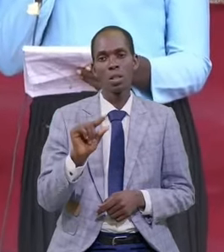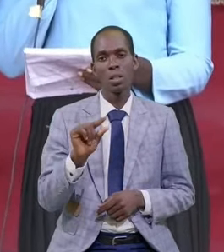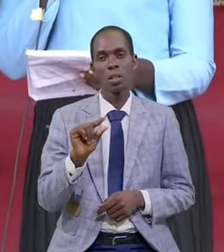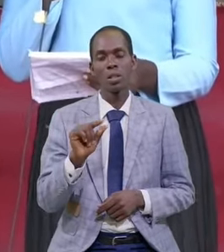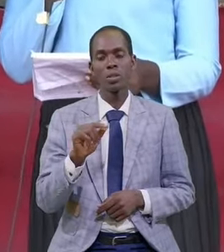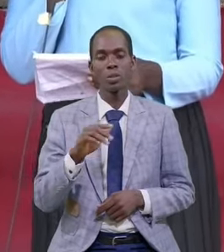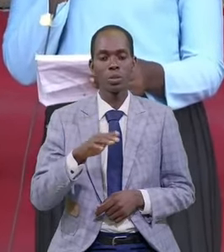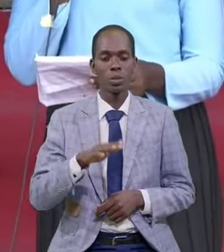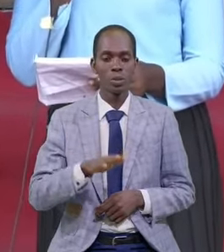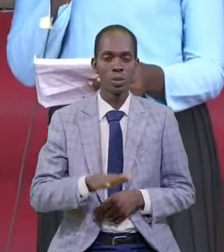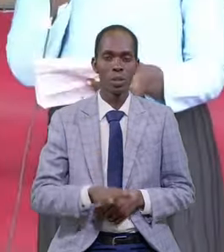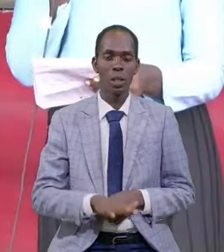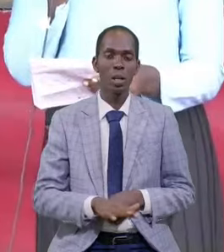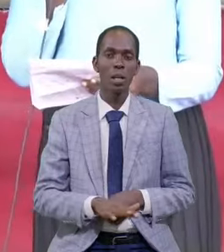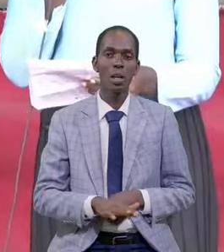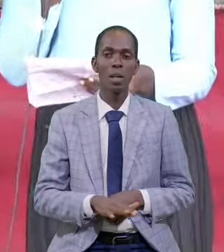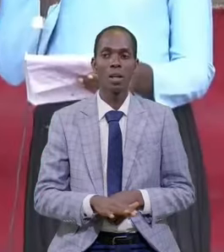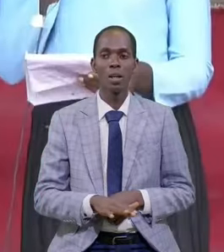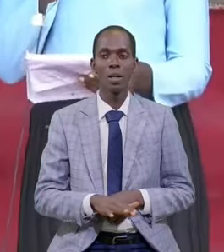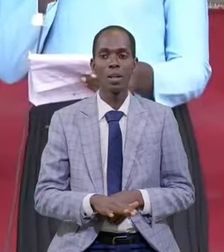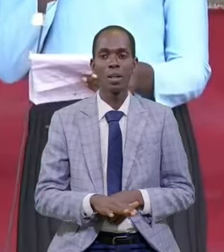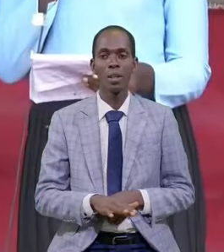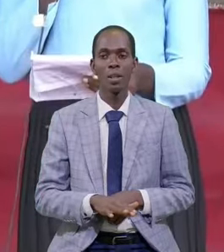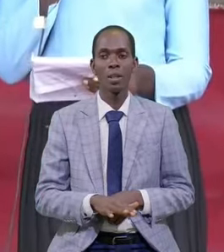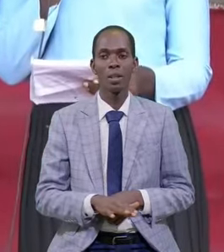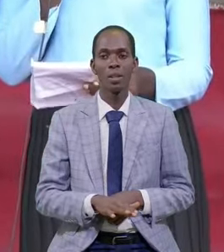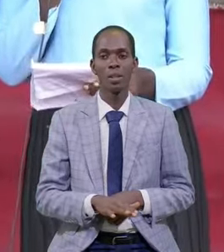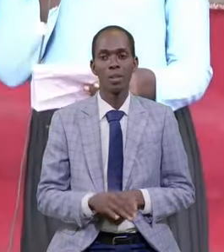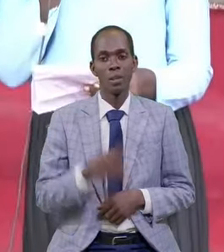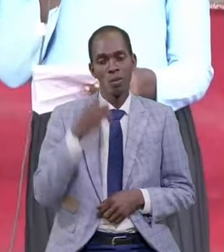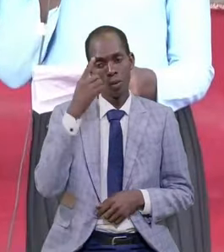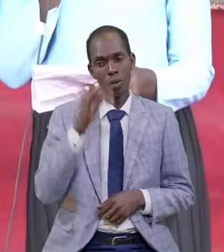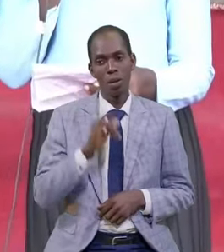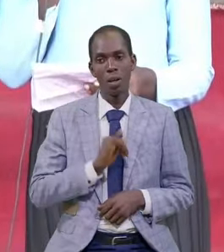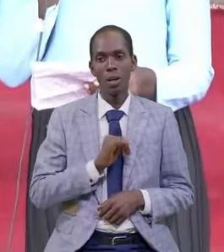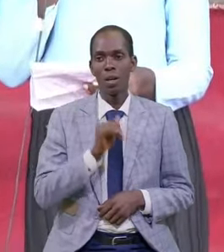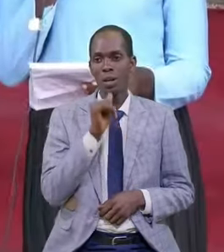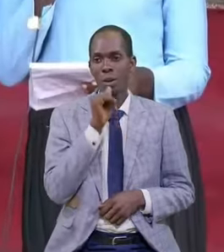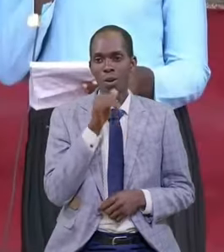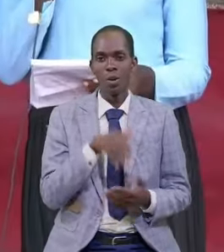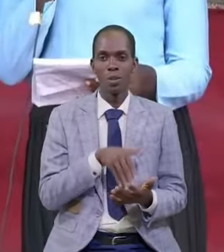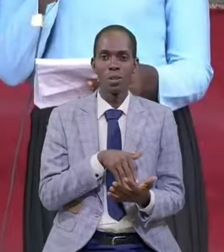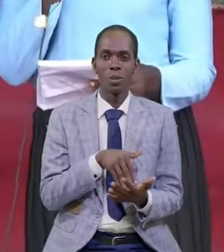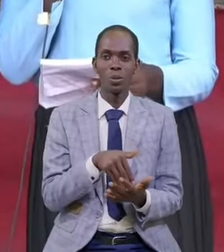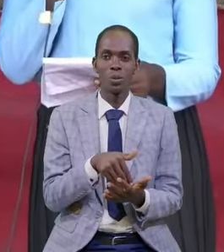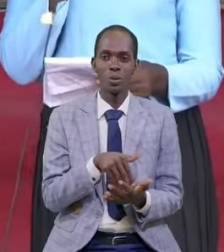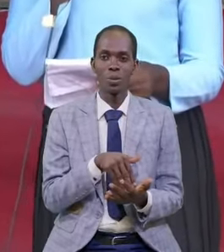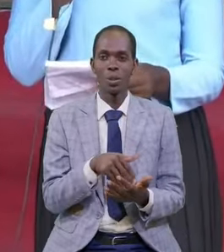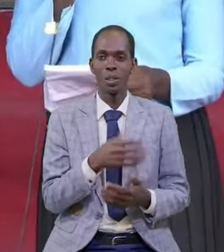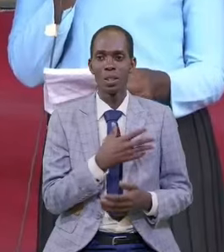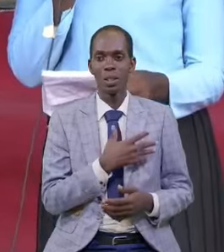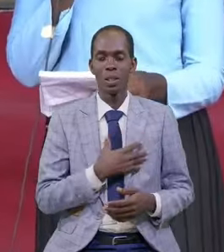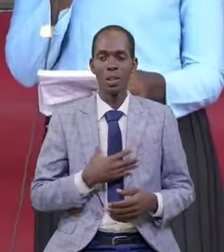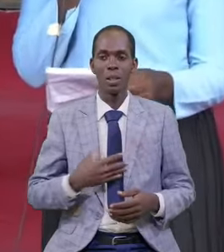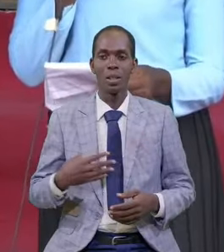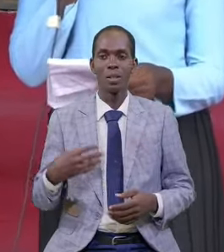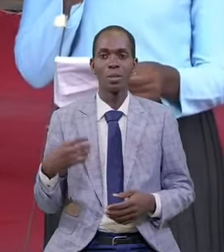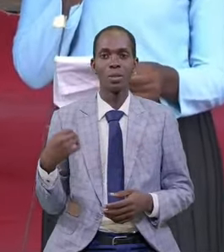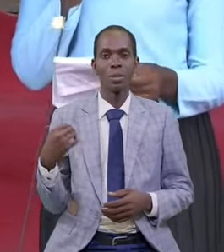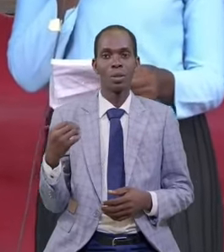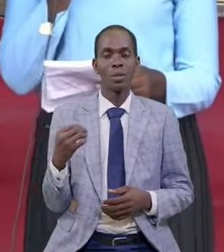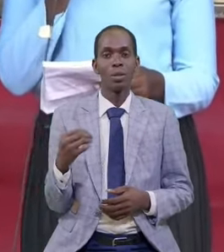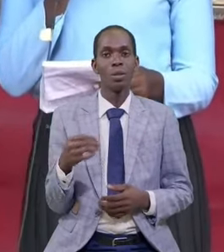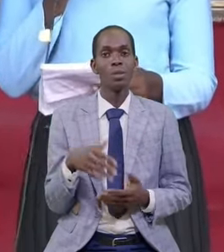all child for our we and